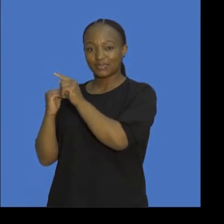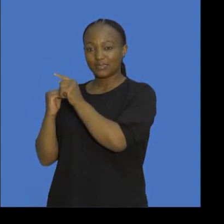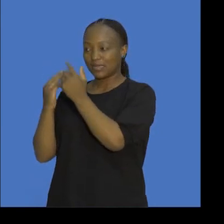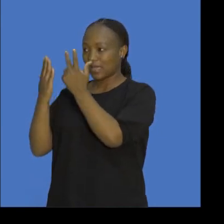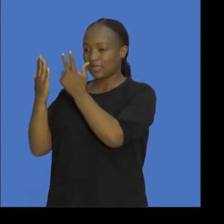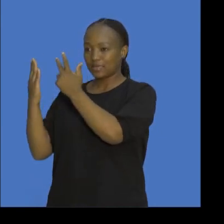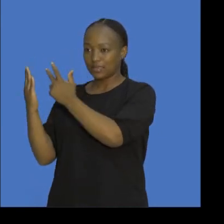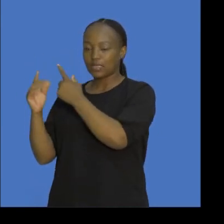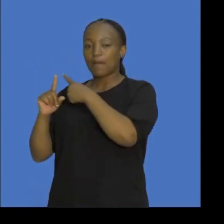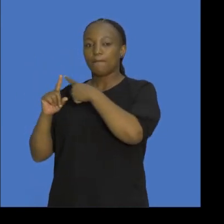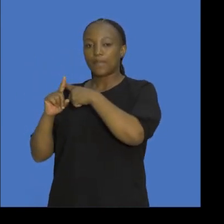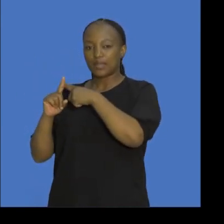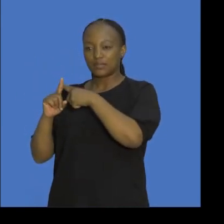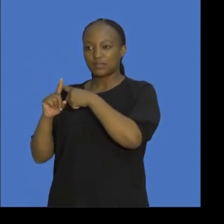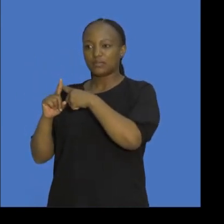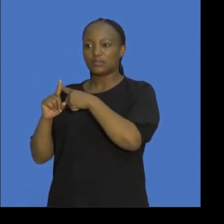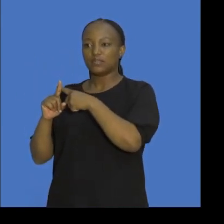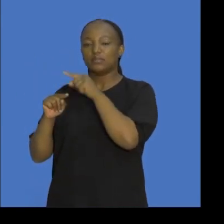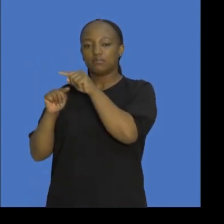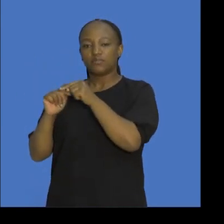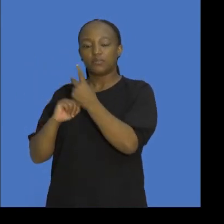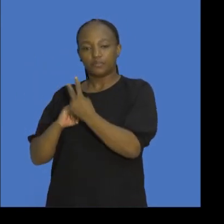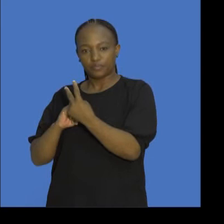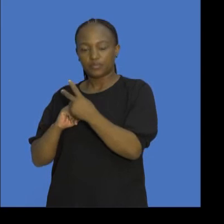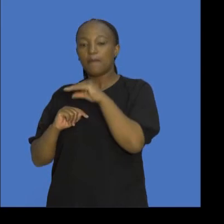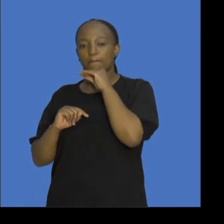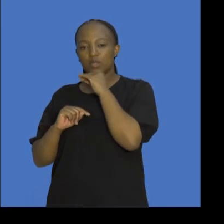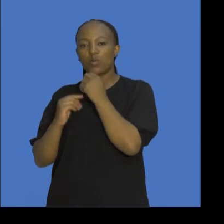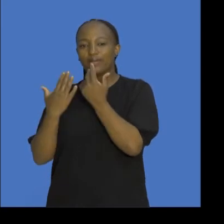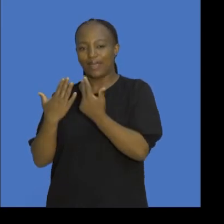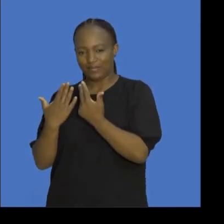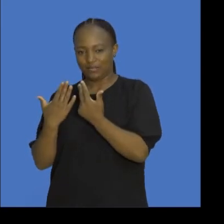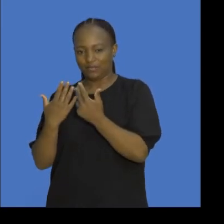there. So it's 8 plus 8 divided by 2, which gives us 8.